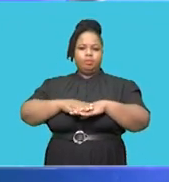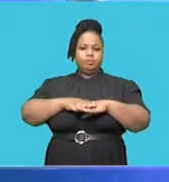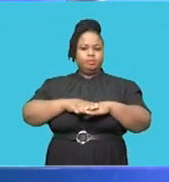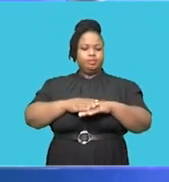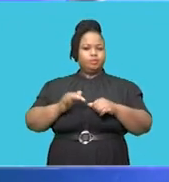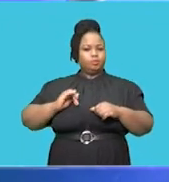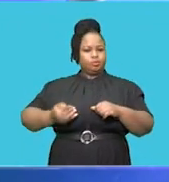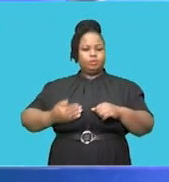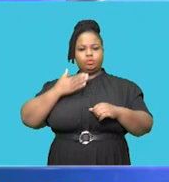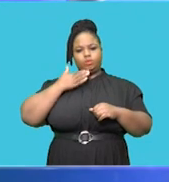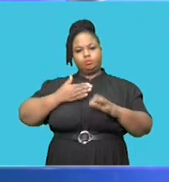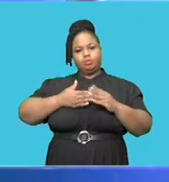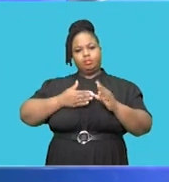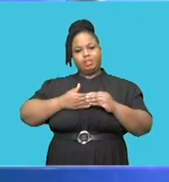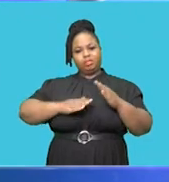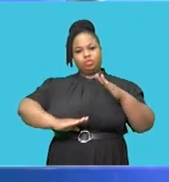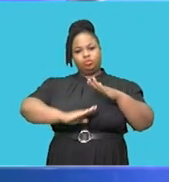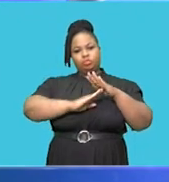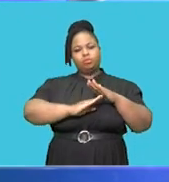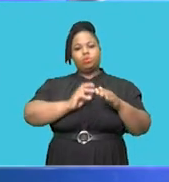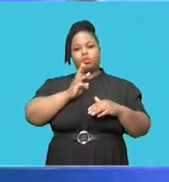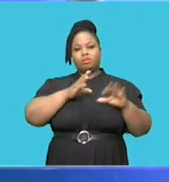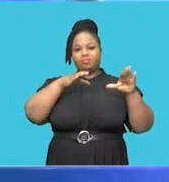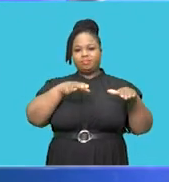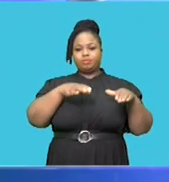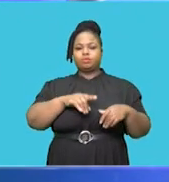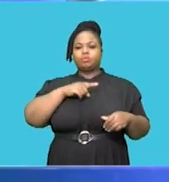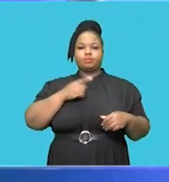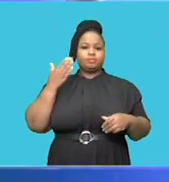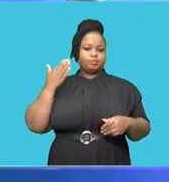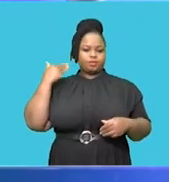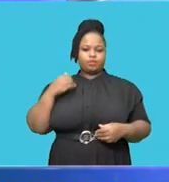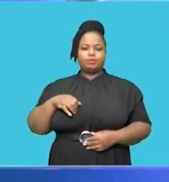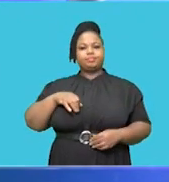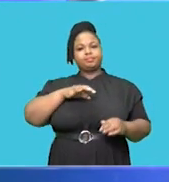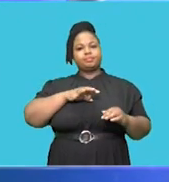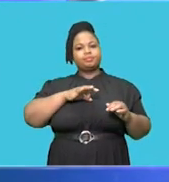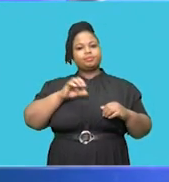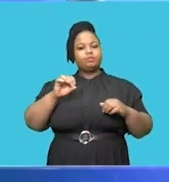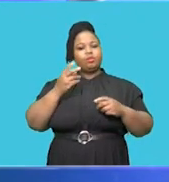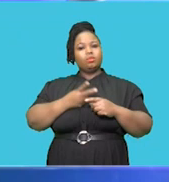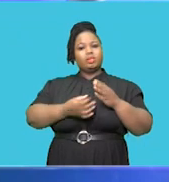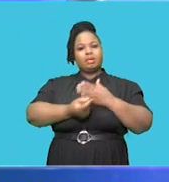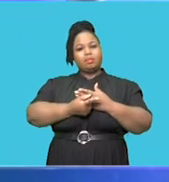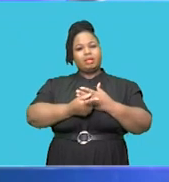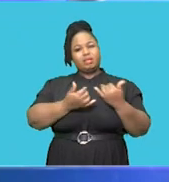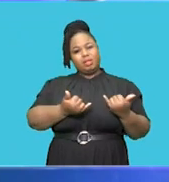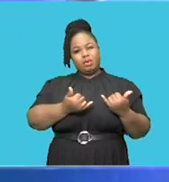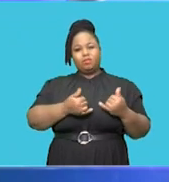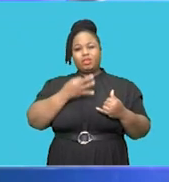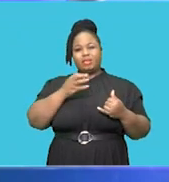Likazwelonke Lobuholi Obuphezulu. Lokho kulandela ke inkomfa yeshumi nantathu yalombutho ebeyibanjelwe eNazareth ngempelasonto